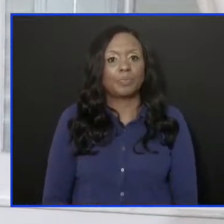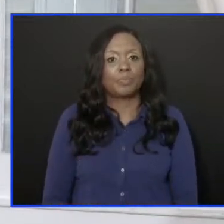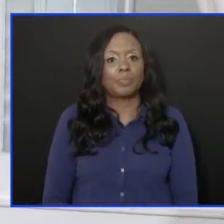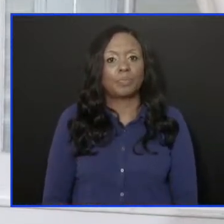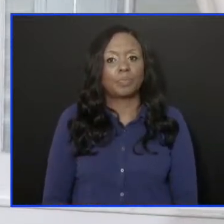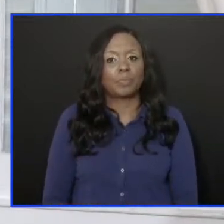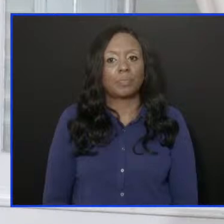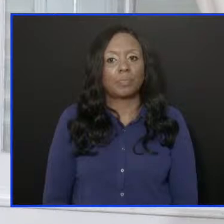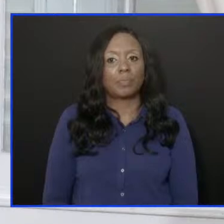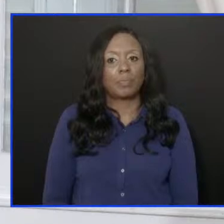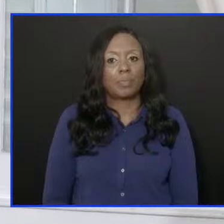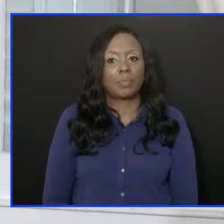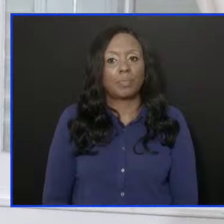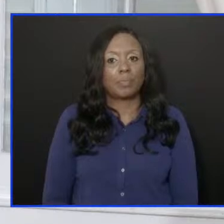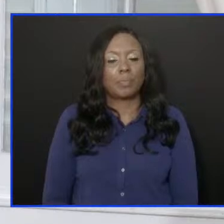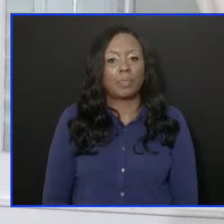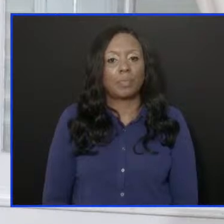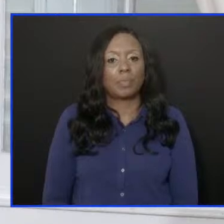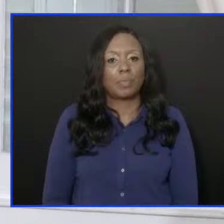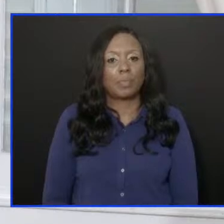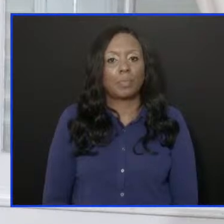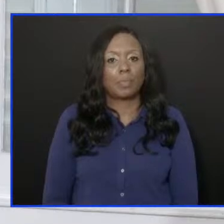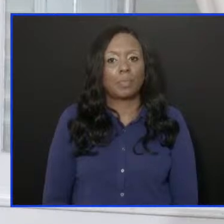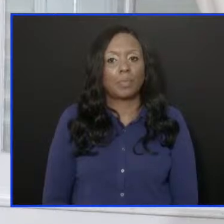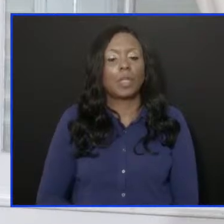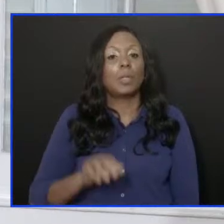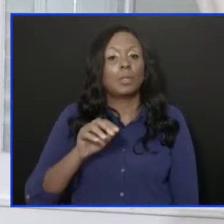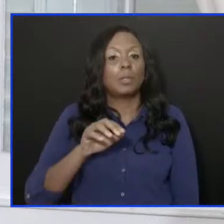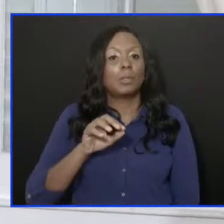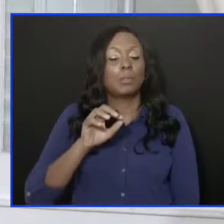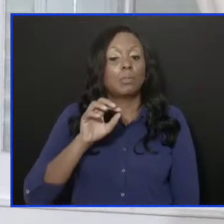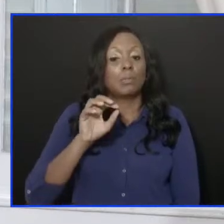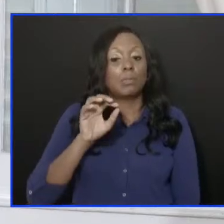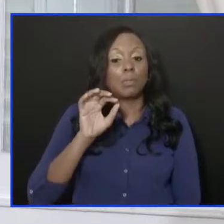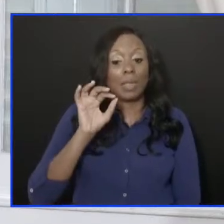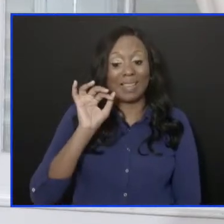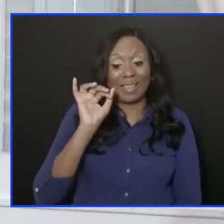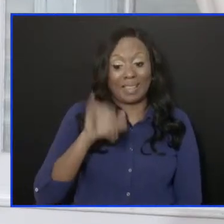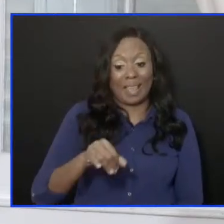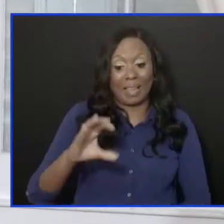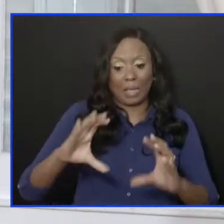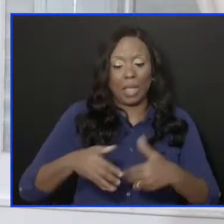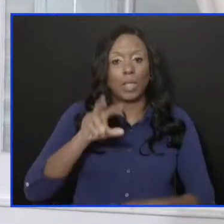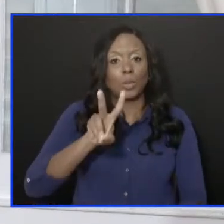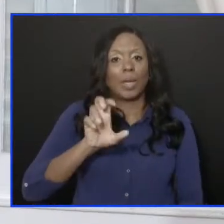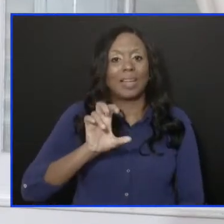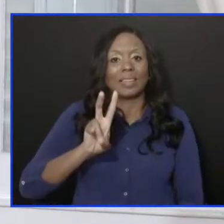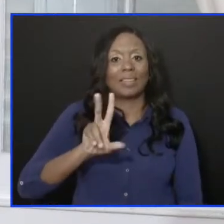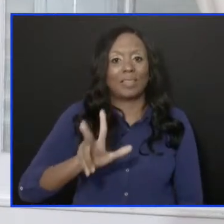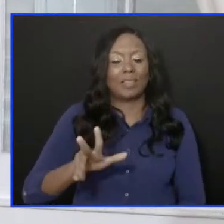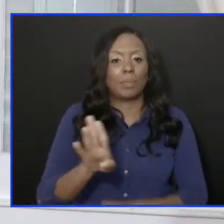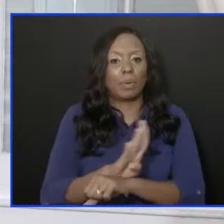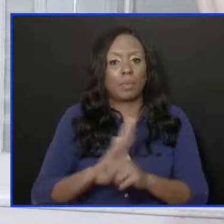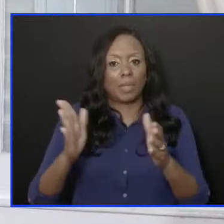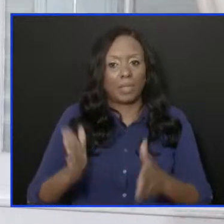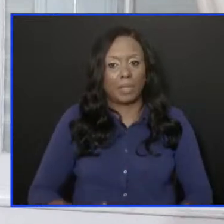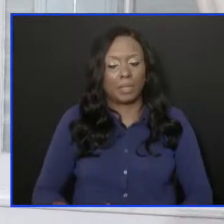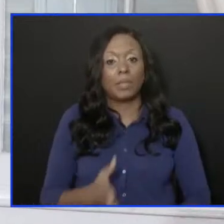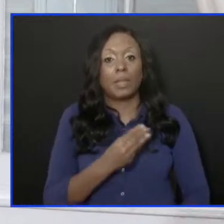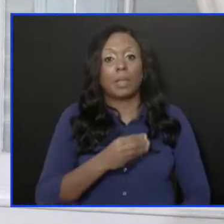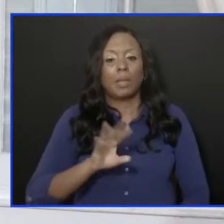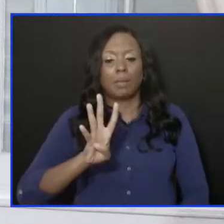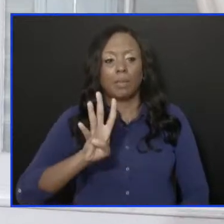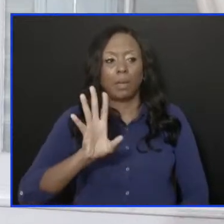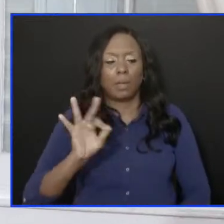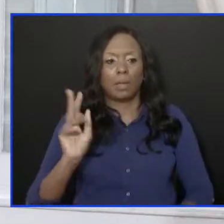273 of those persons carrying Barbados ID cards, and there were 49 persons under